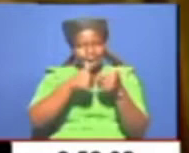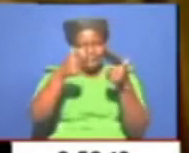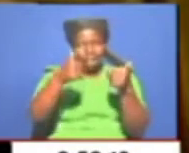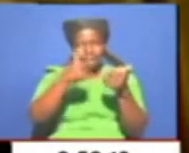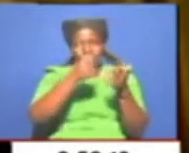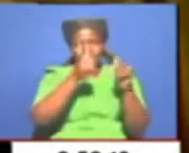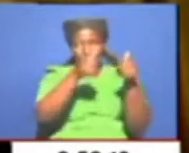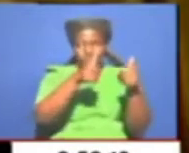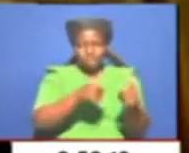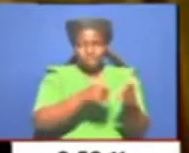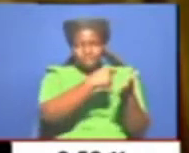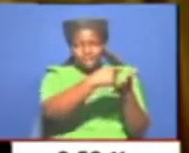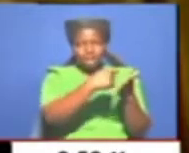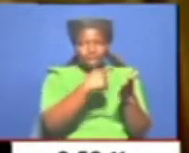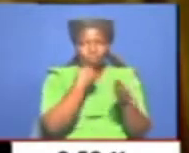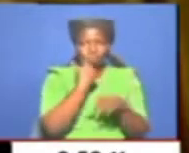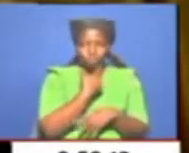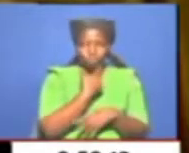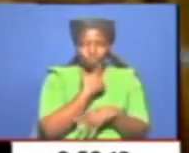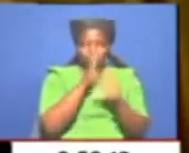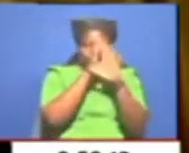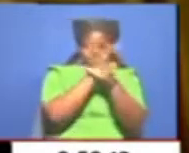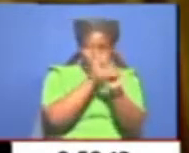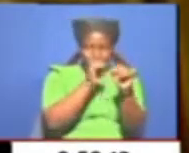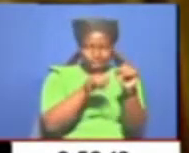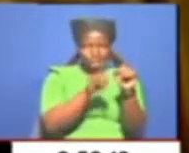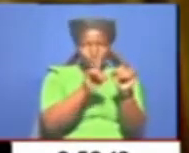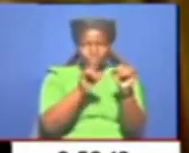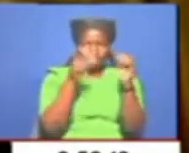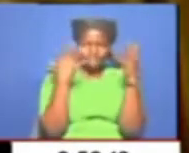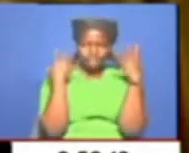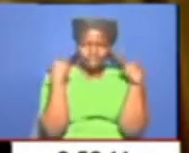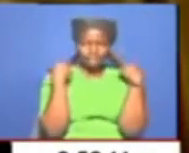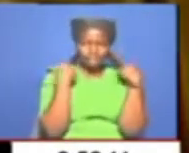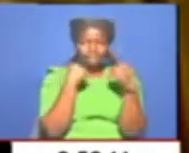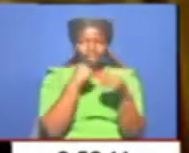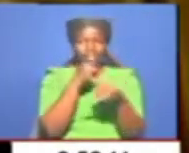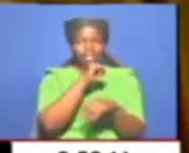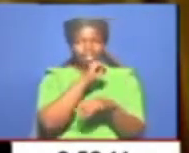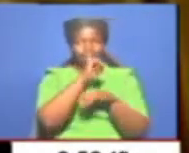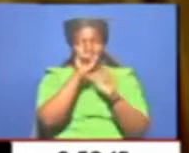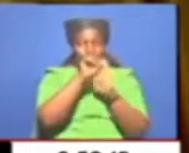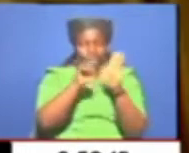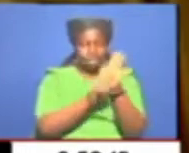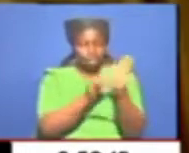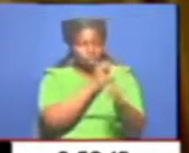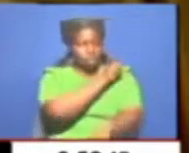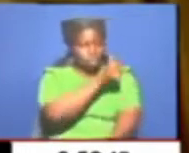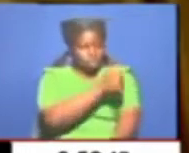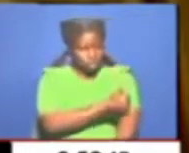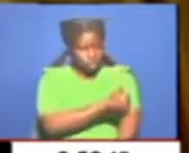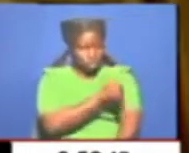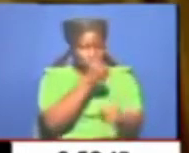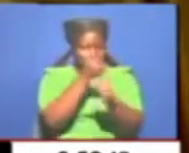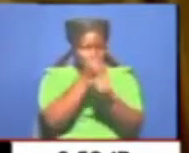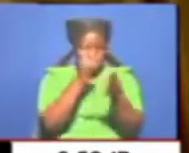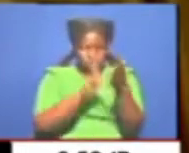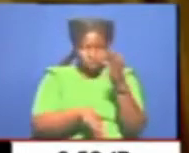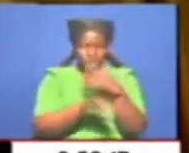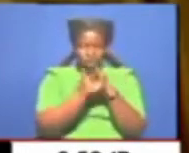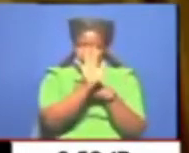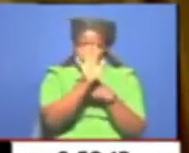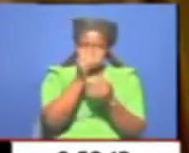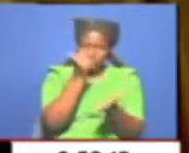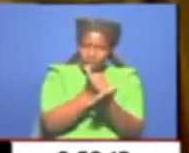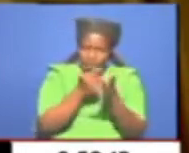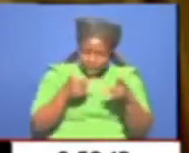Kenya and Chief of the Kenya Defense Forces. He was exercising state authority, doing what the functions of his office does not permit him to